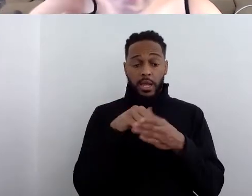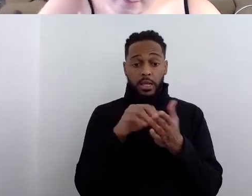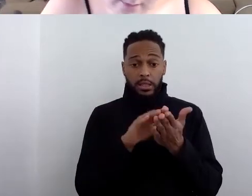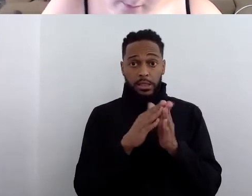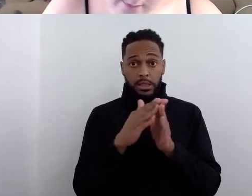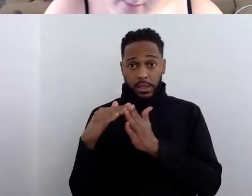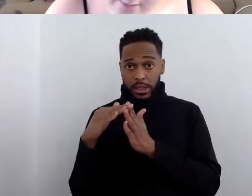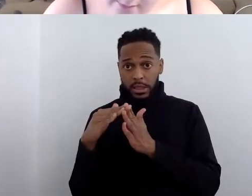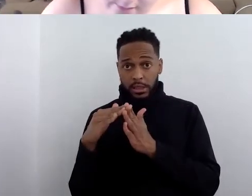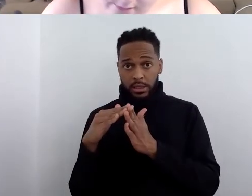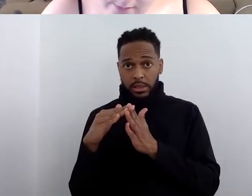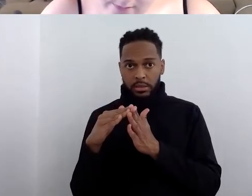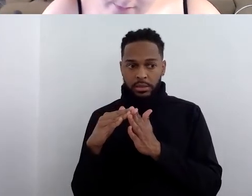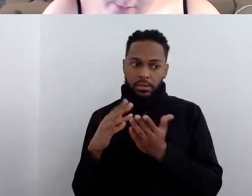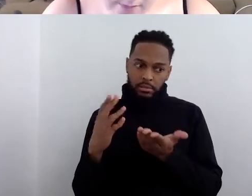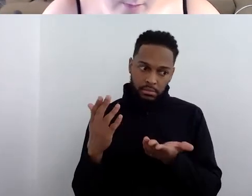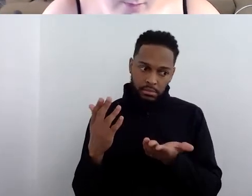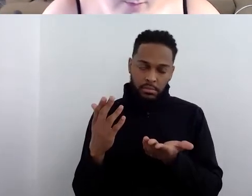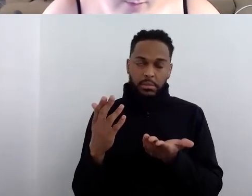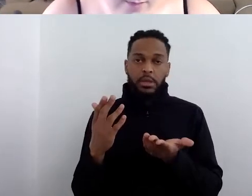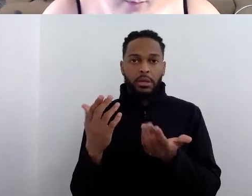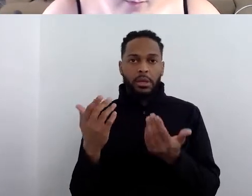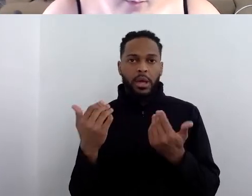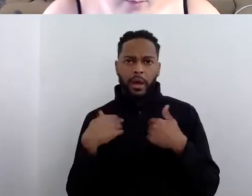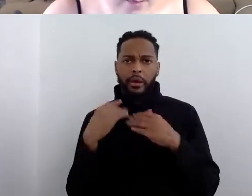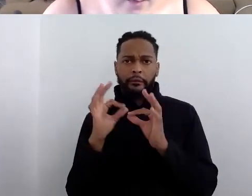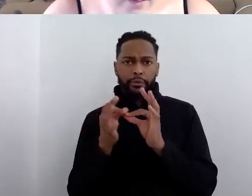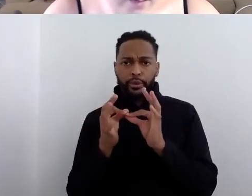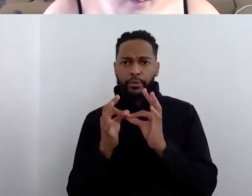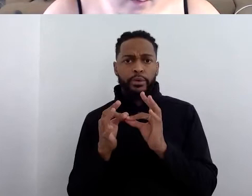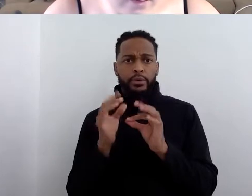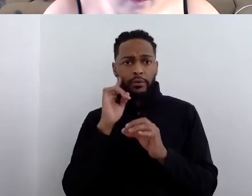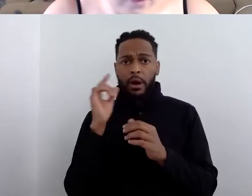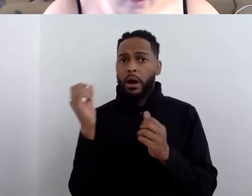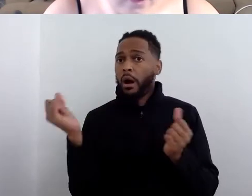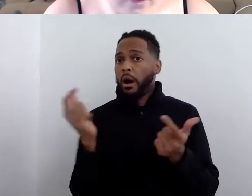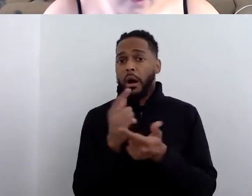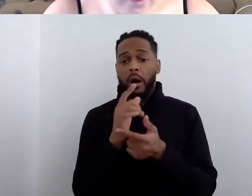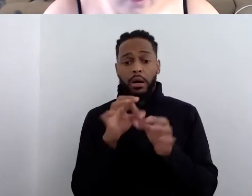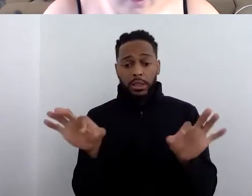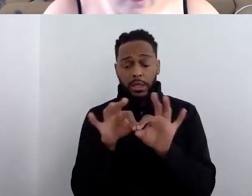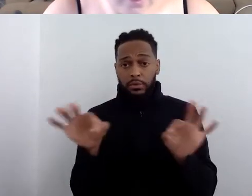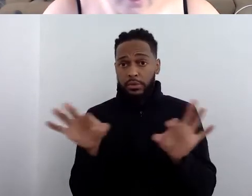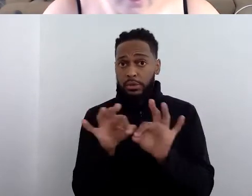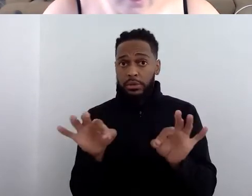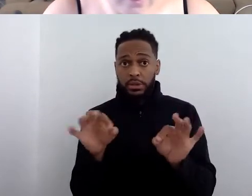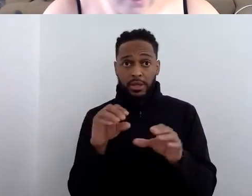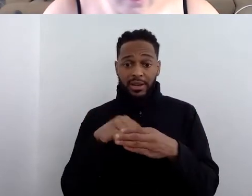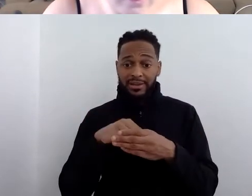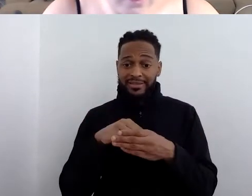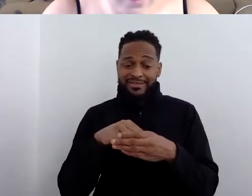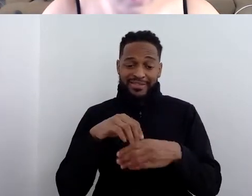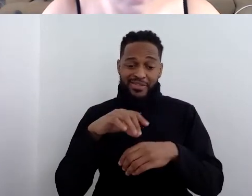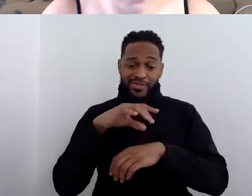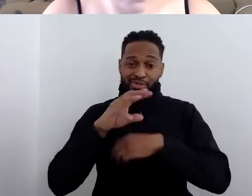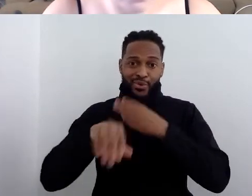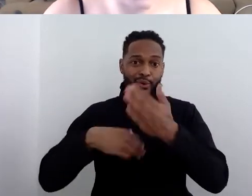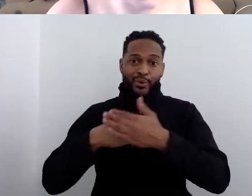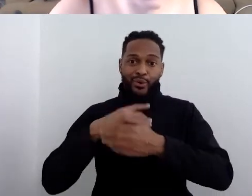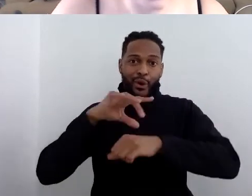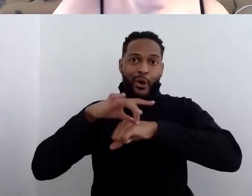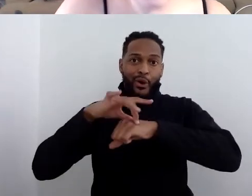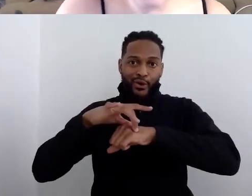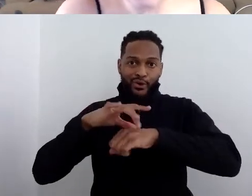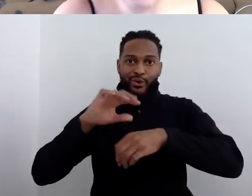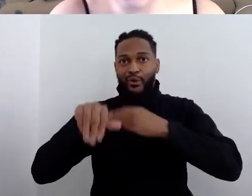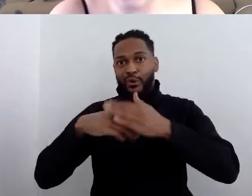to interpreters for every language on earth, because we see people that speak every language. It's